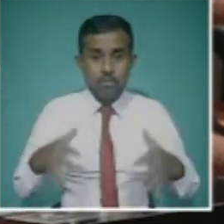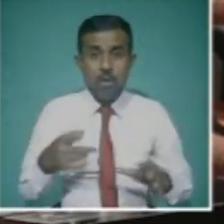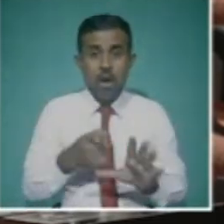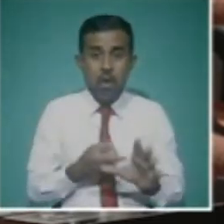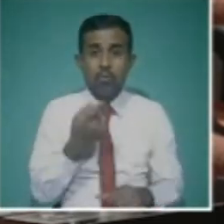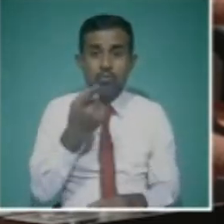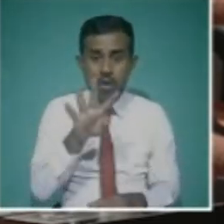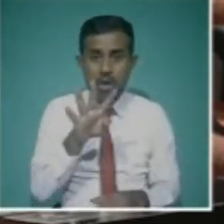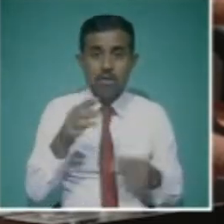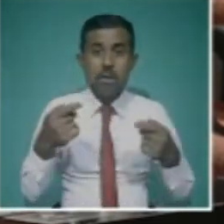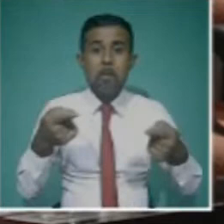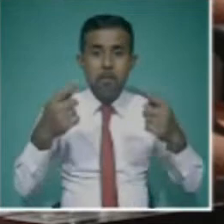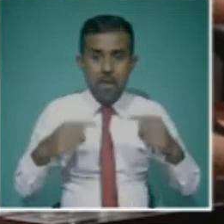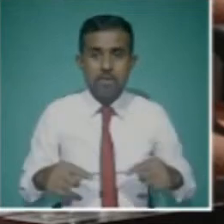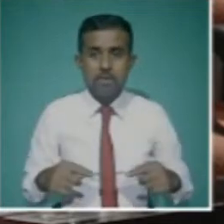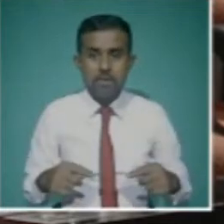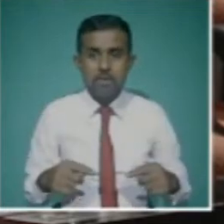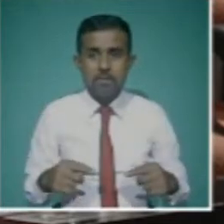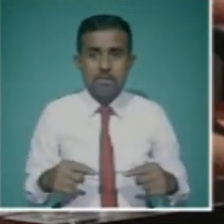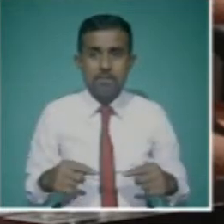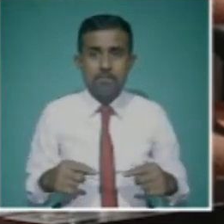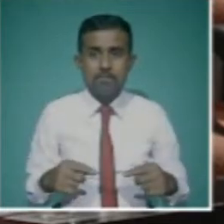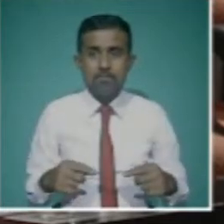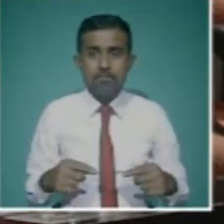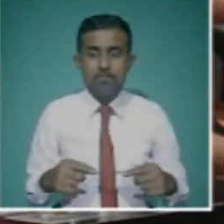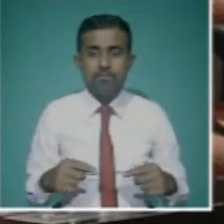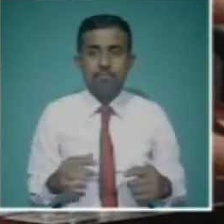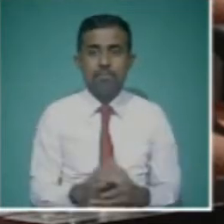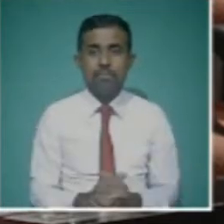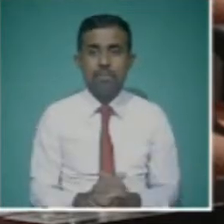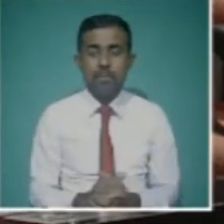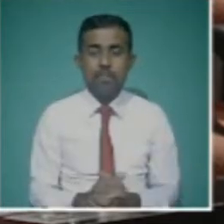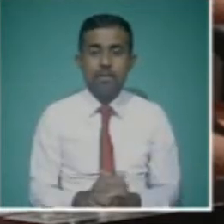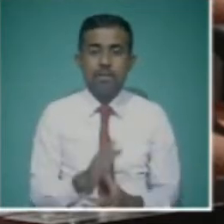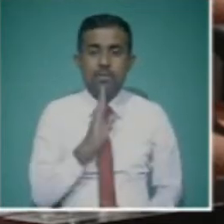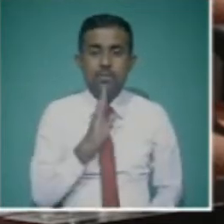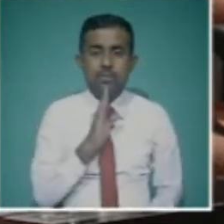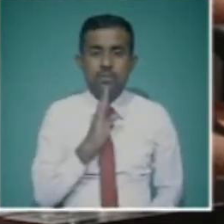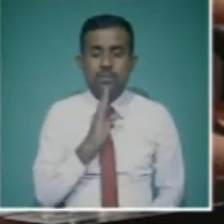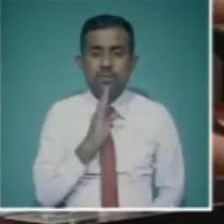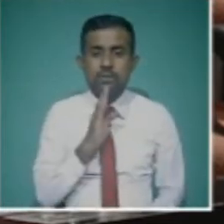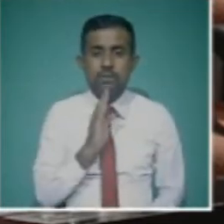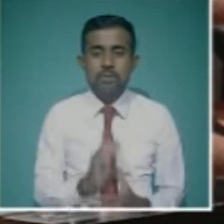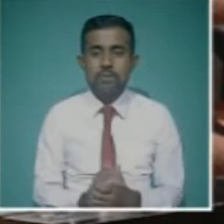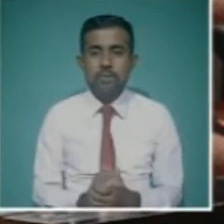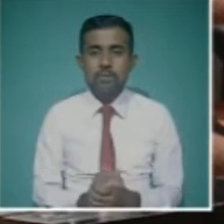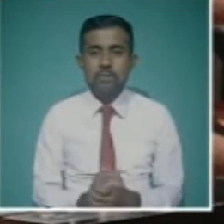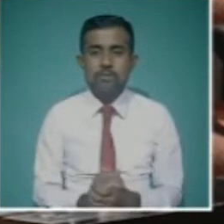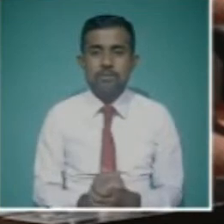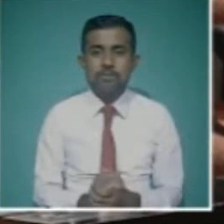when common sense ought to dictate that this country should have